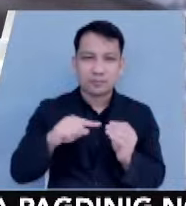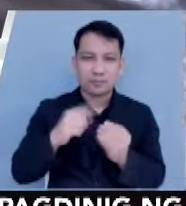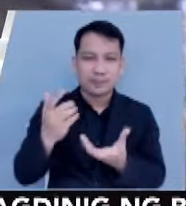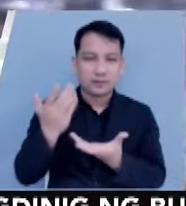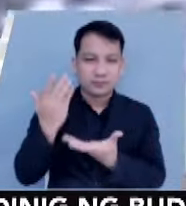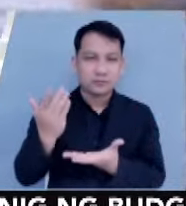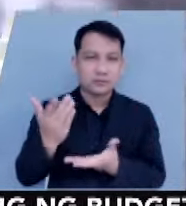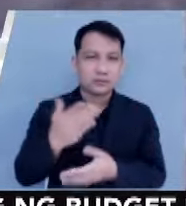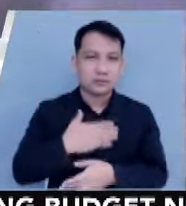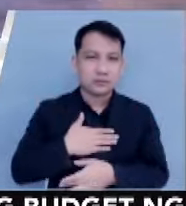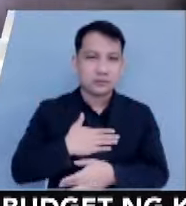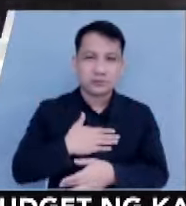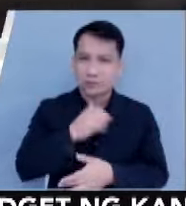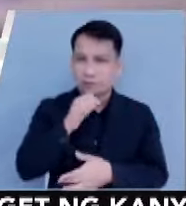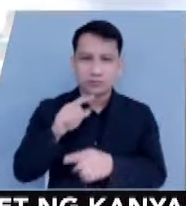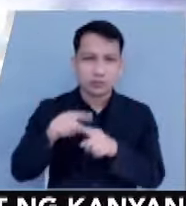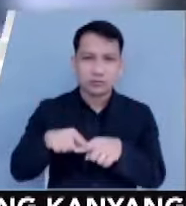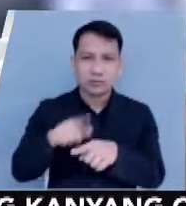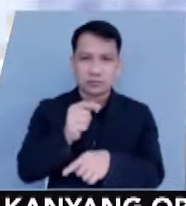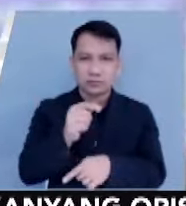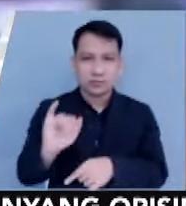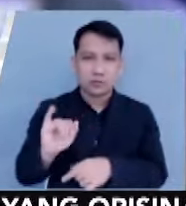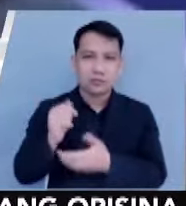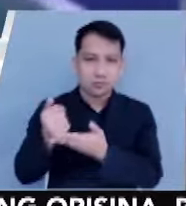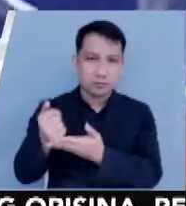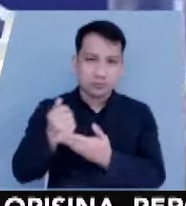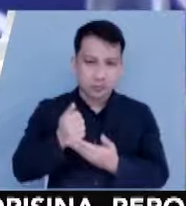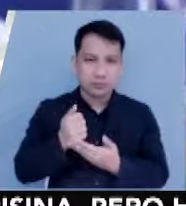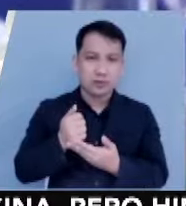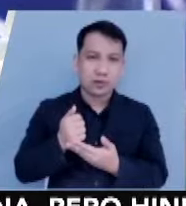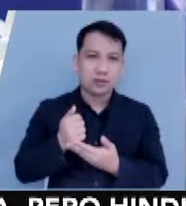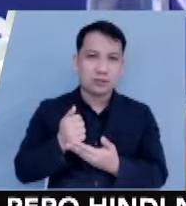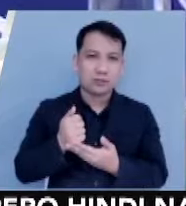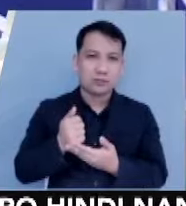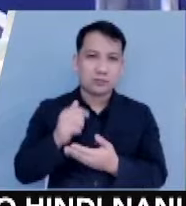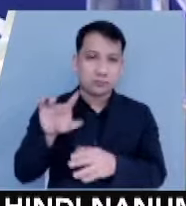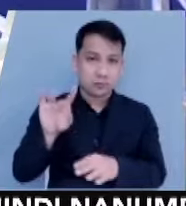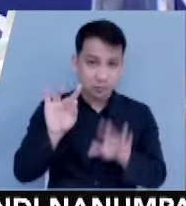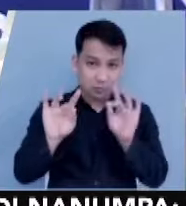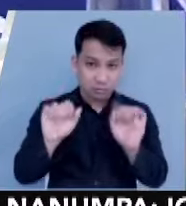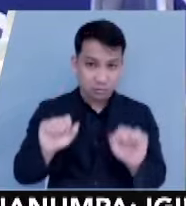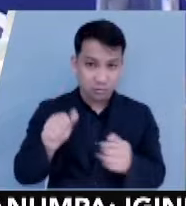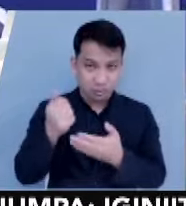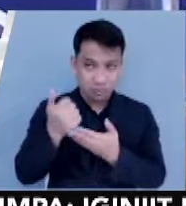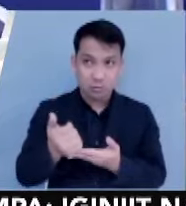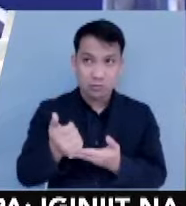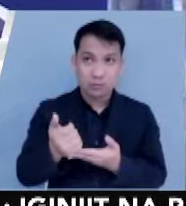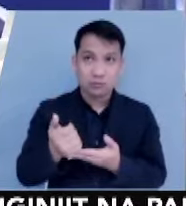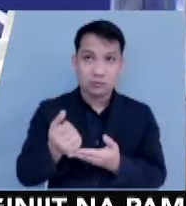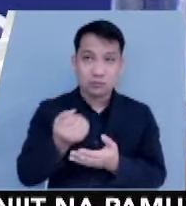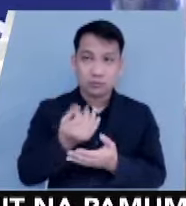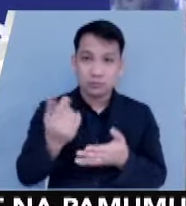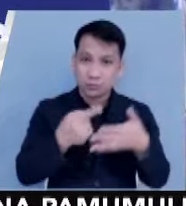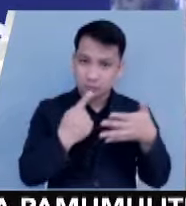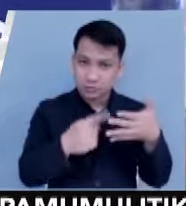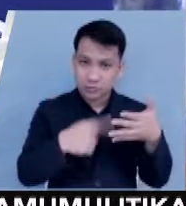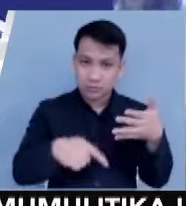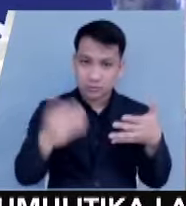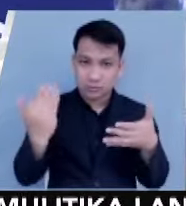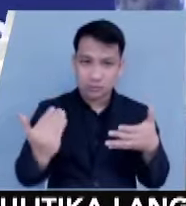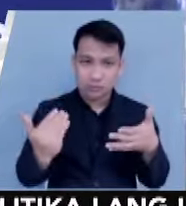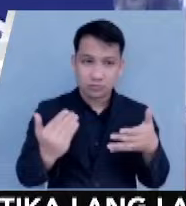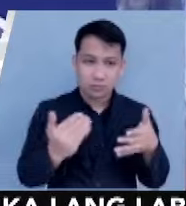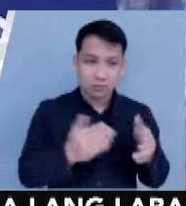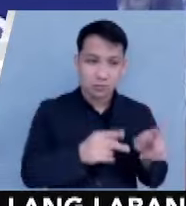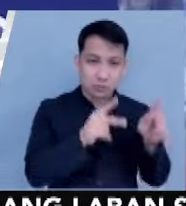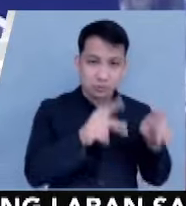rely too much on AI, but it can give an option just to counter-check also the human side of the